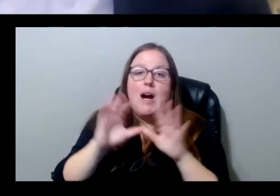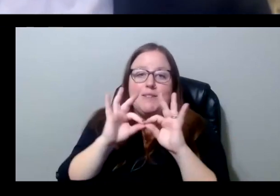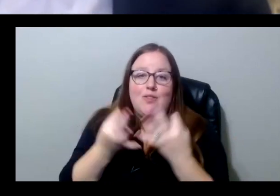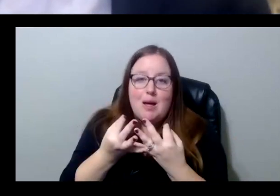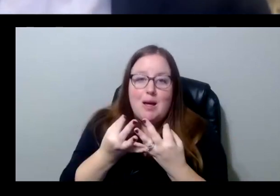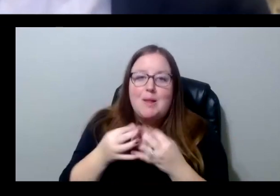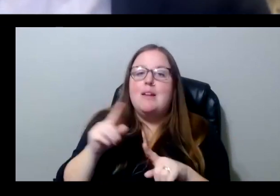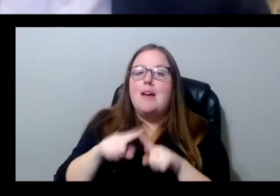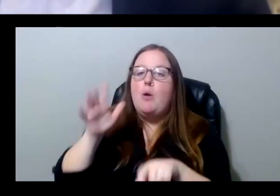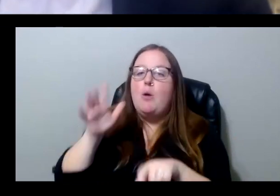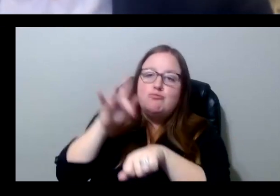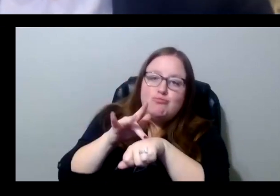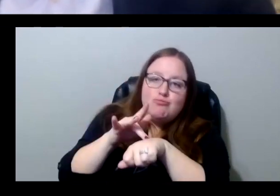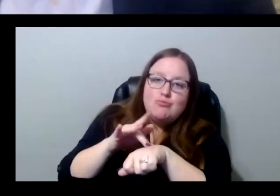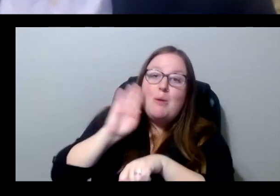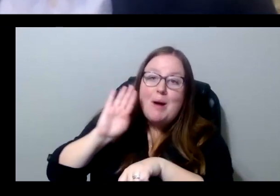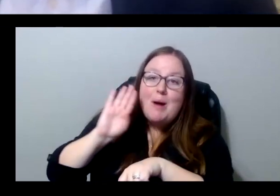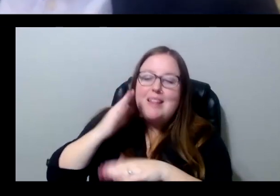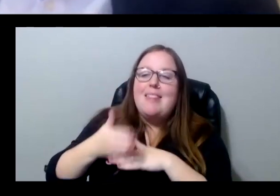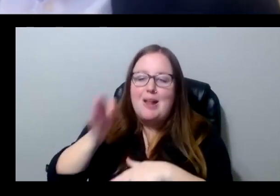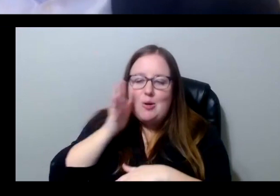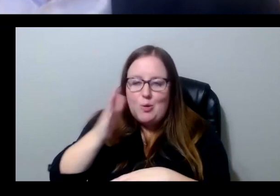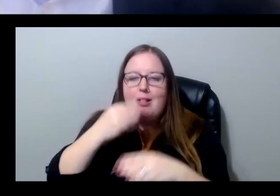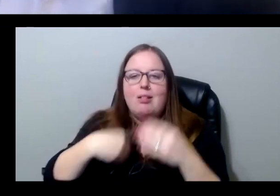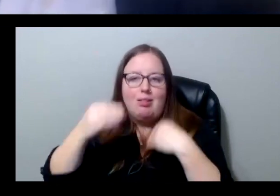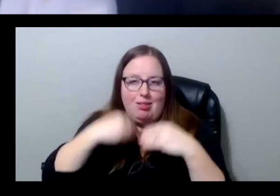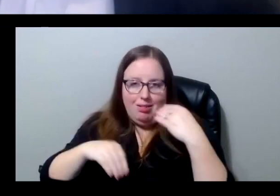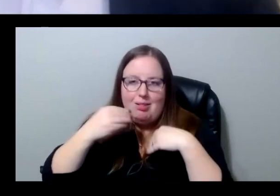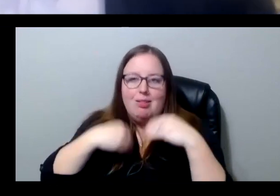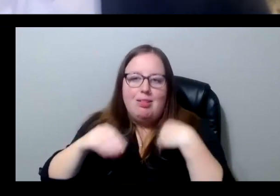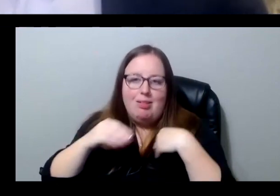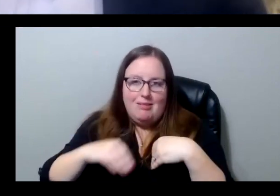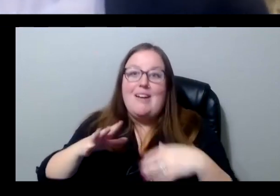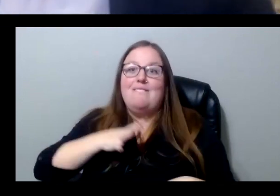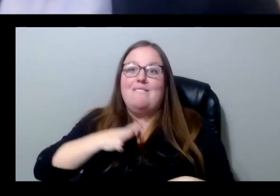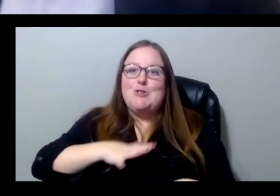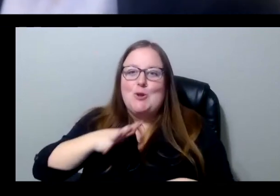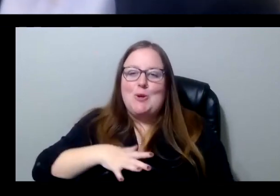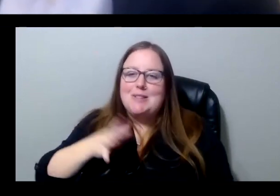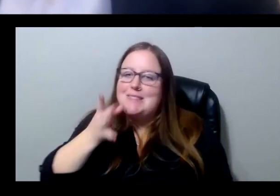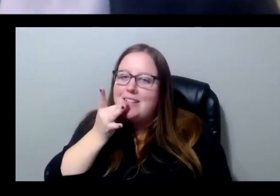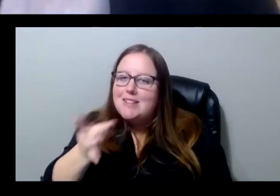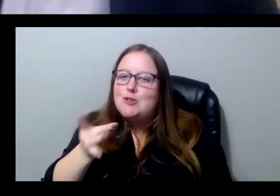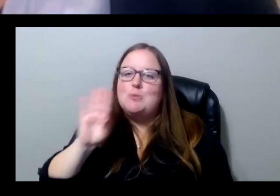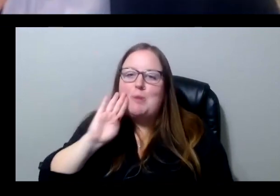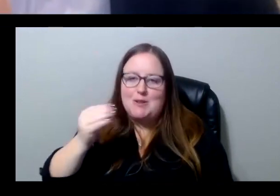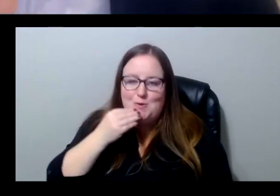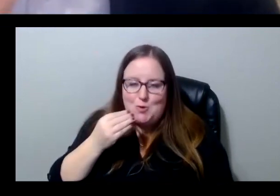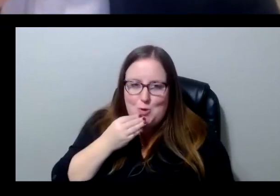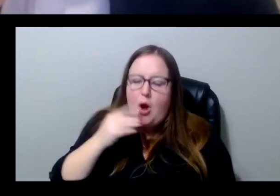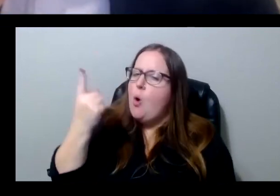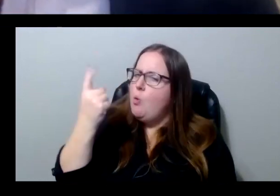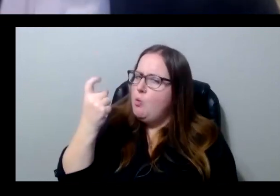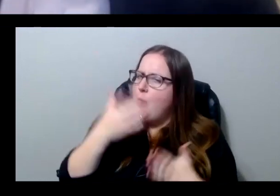he's eventually on the road to figuring it out. So I think because they were children at the